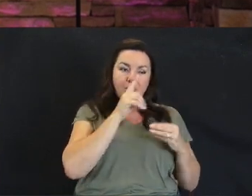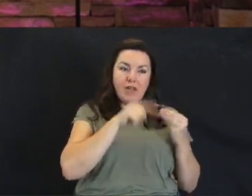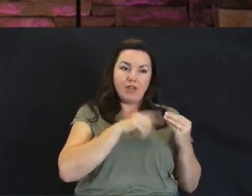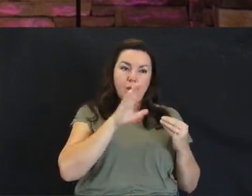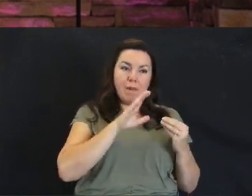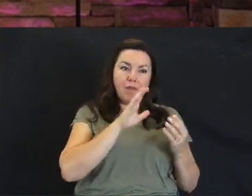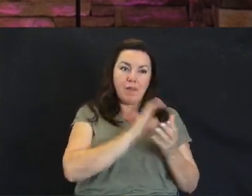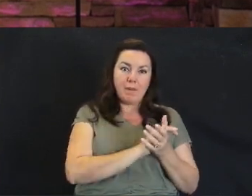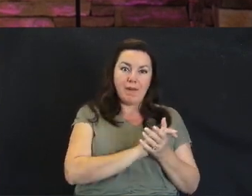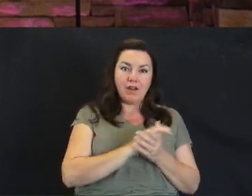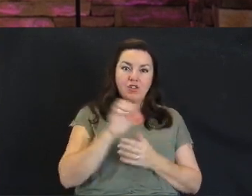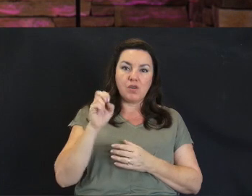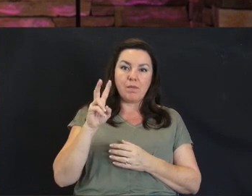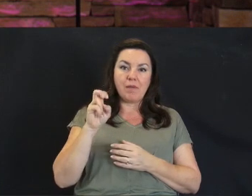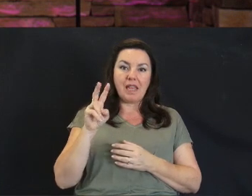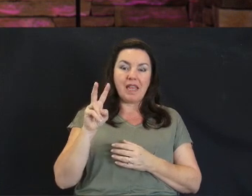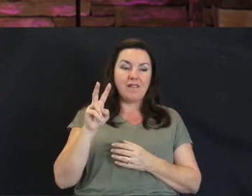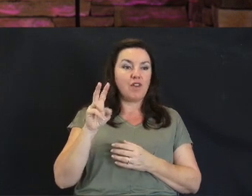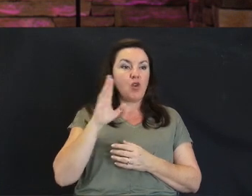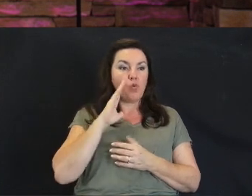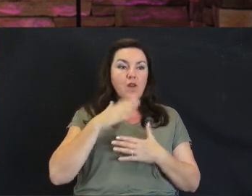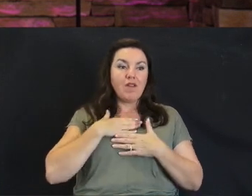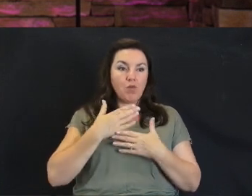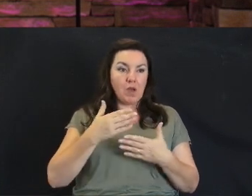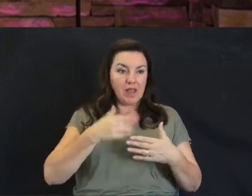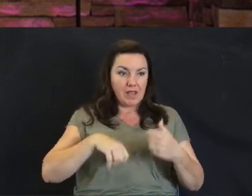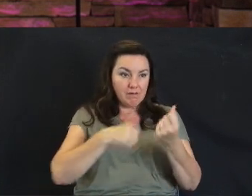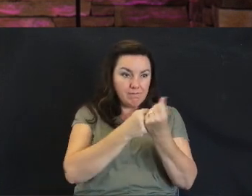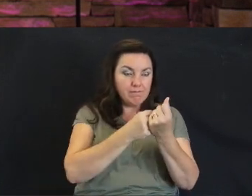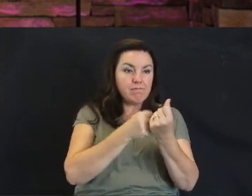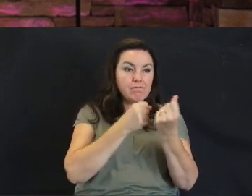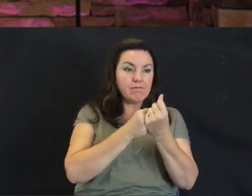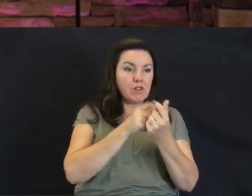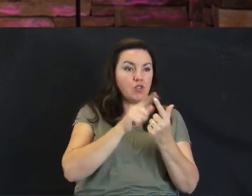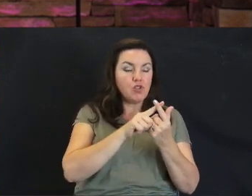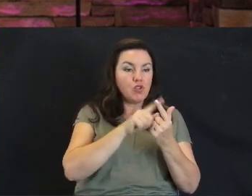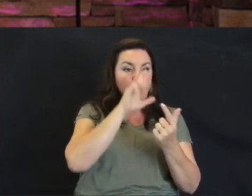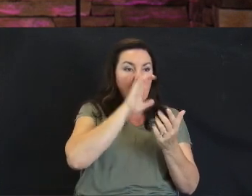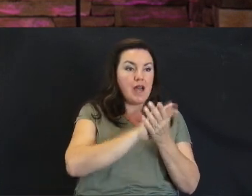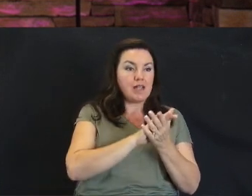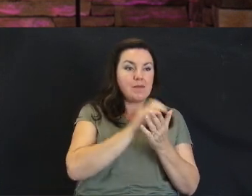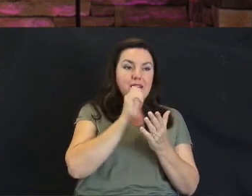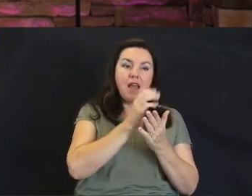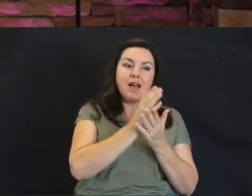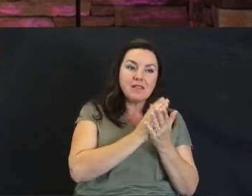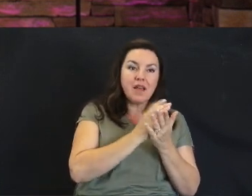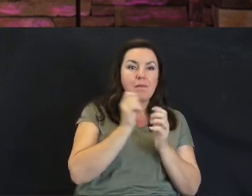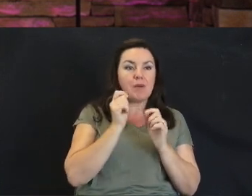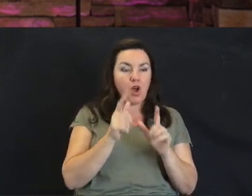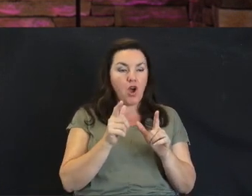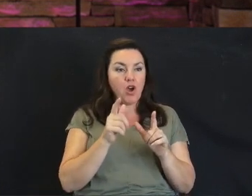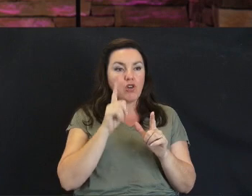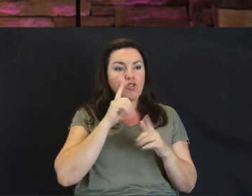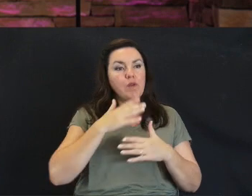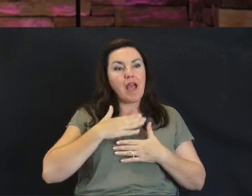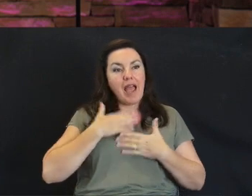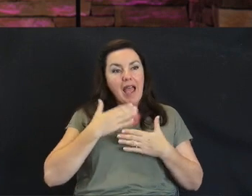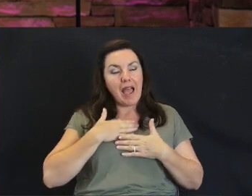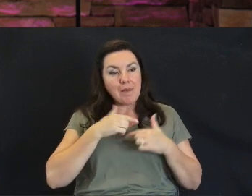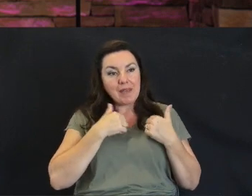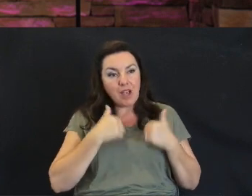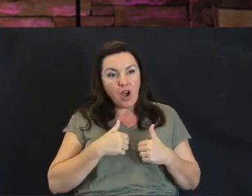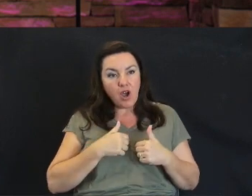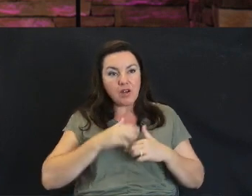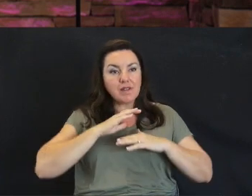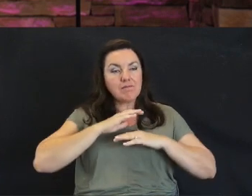like Eve would have Willingly submitted herself To her husband Not just in some things In all things She would have done it With a glad and happy heart A